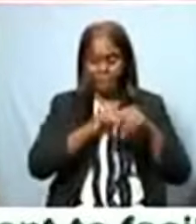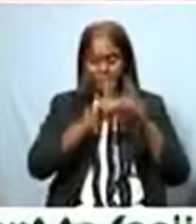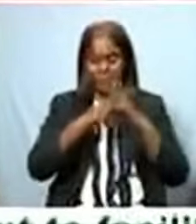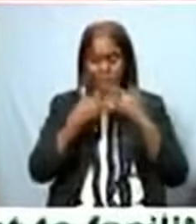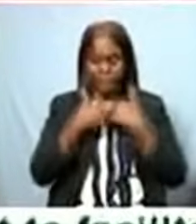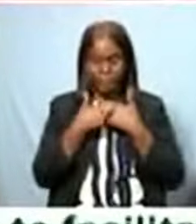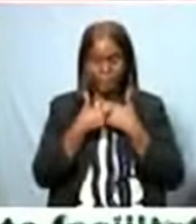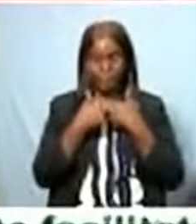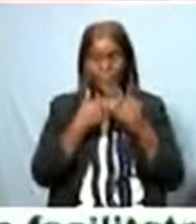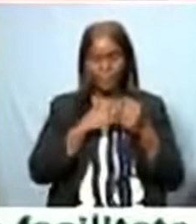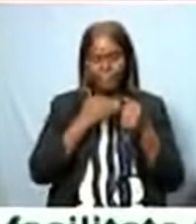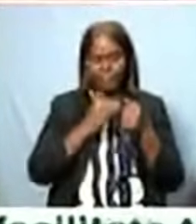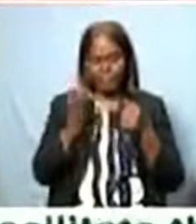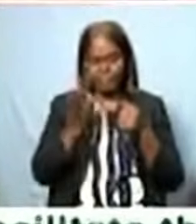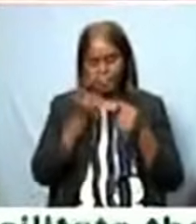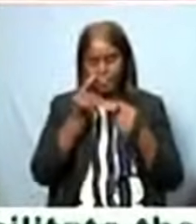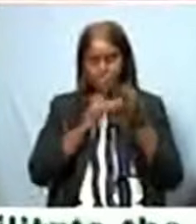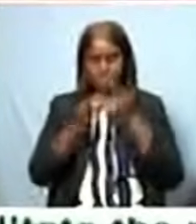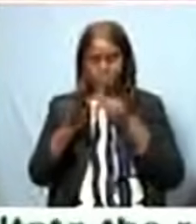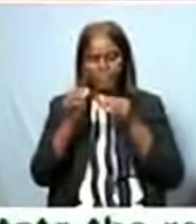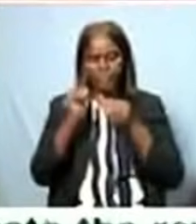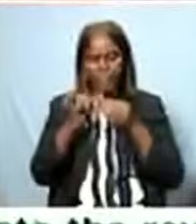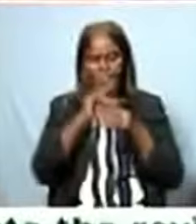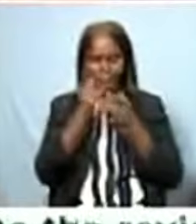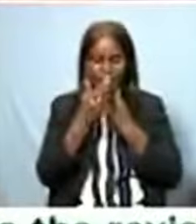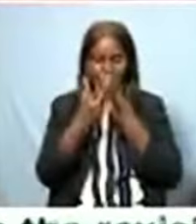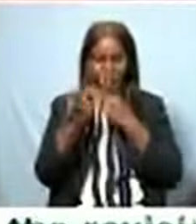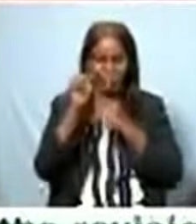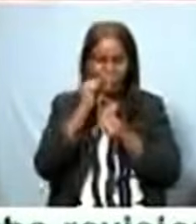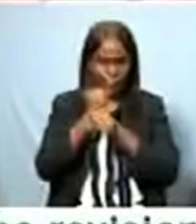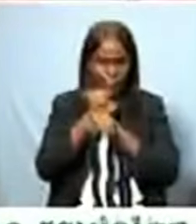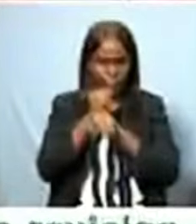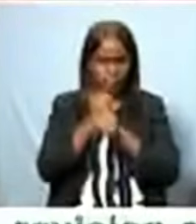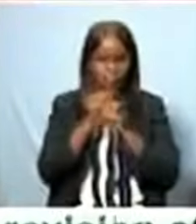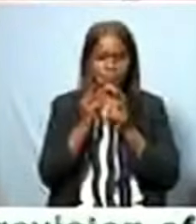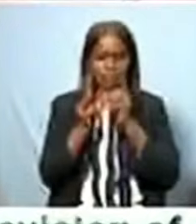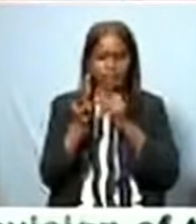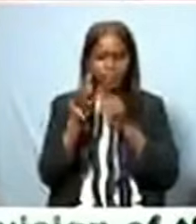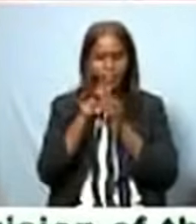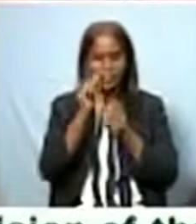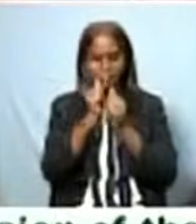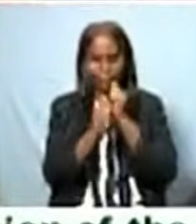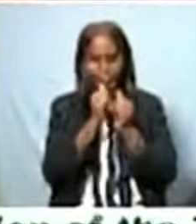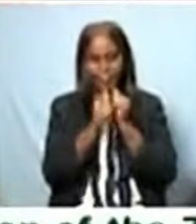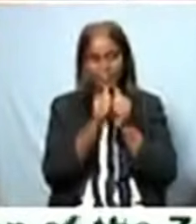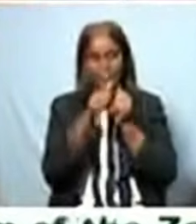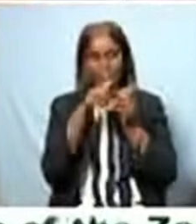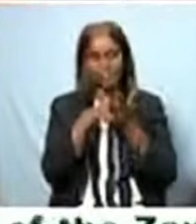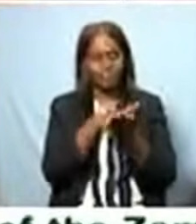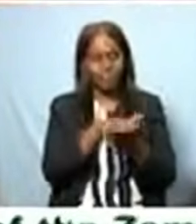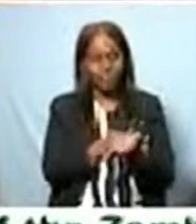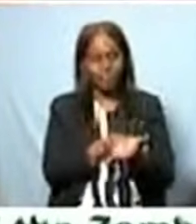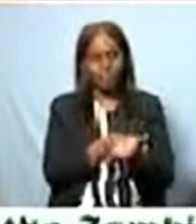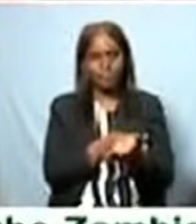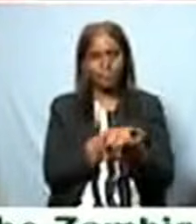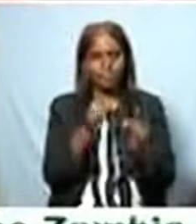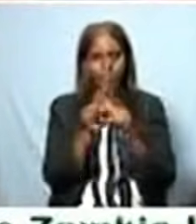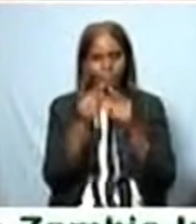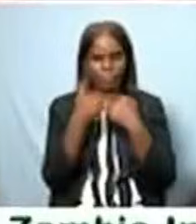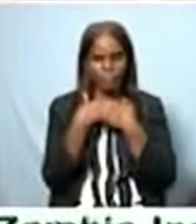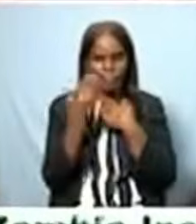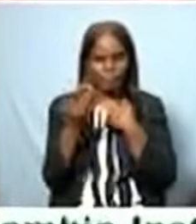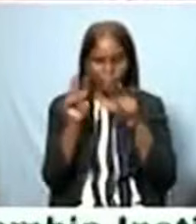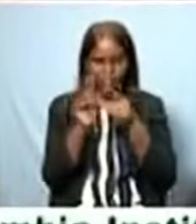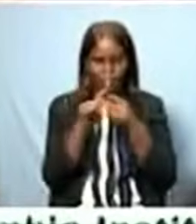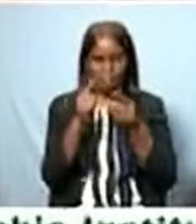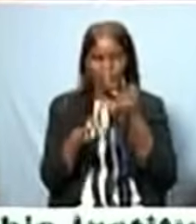therefore, I would like to state that the law that governs the manner in which examinations are conducted